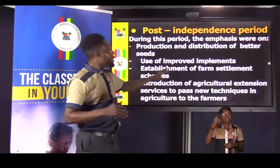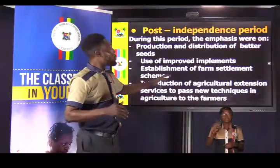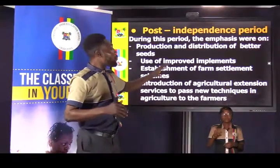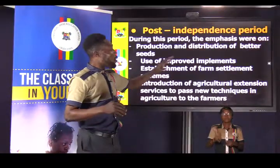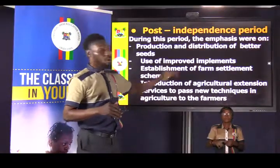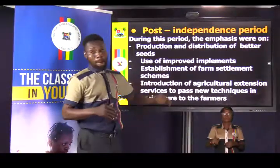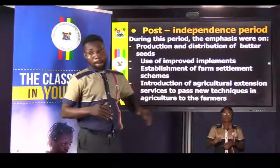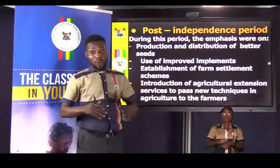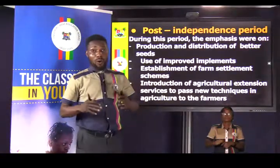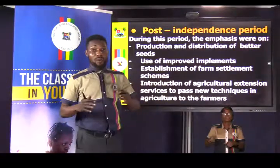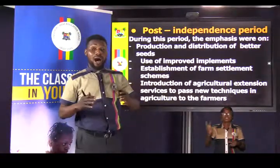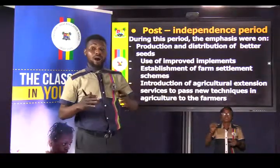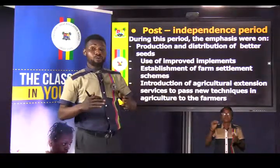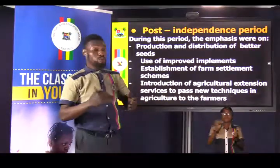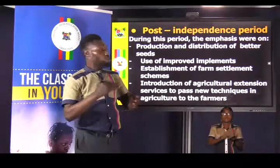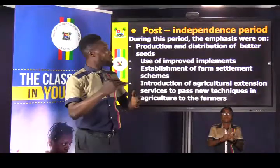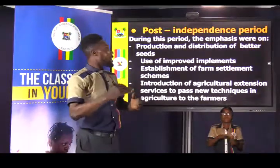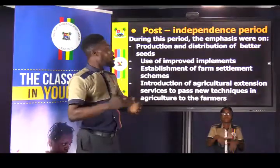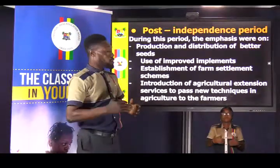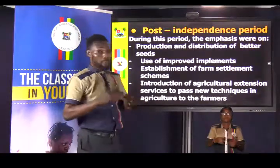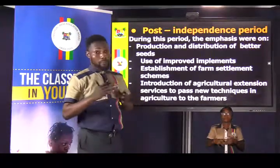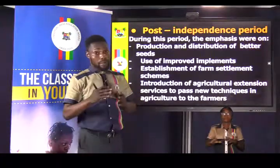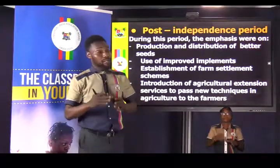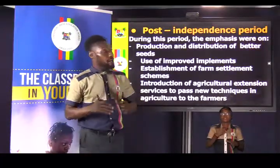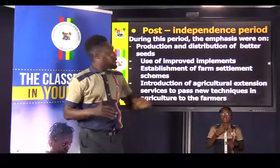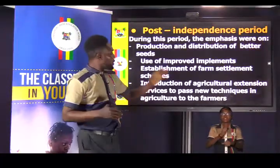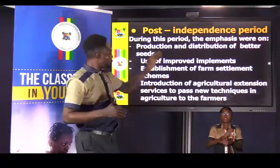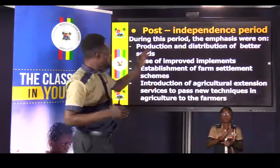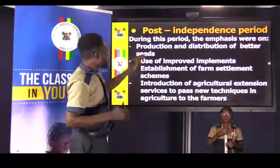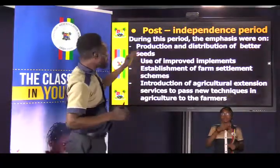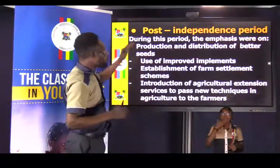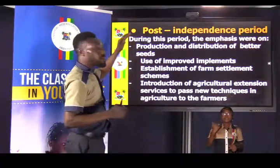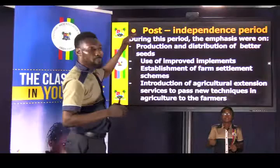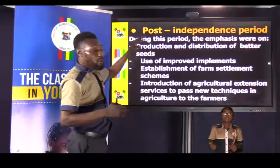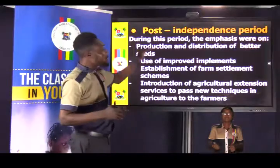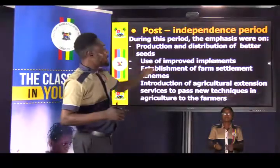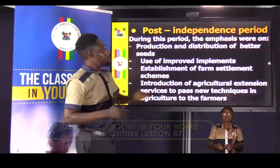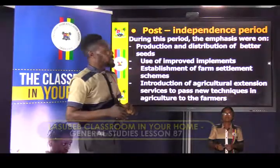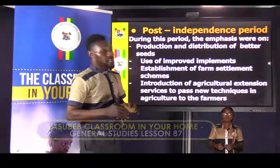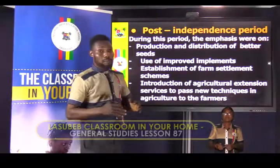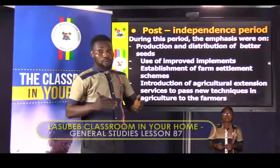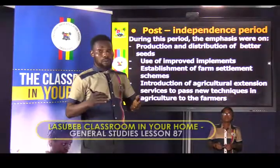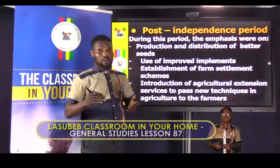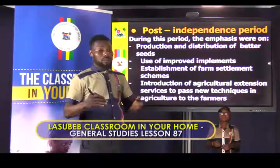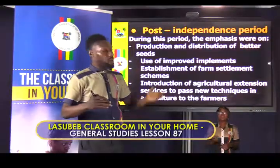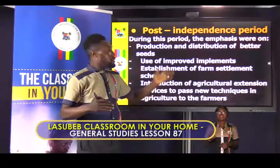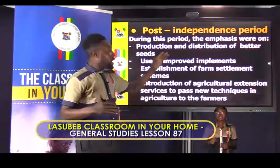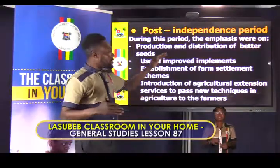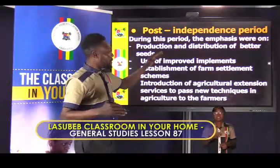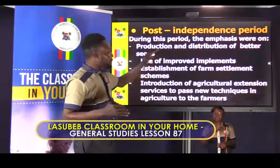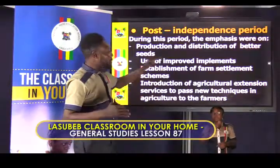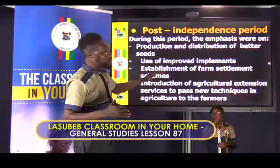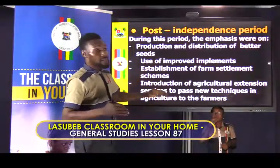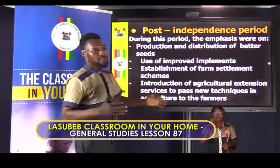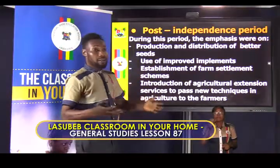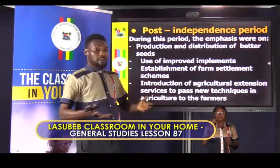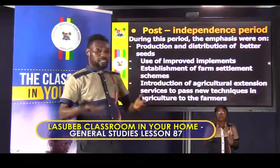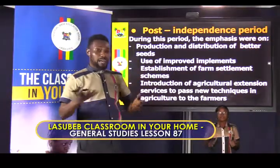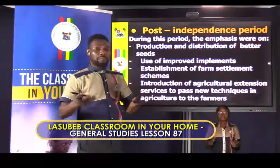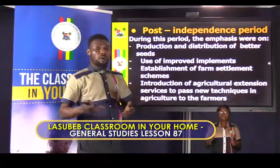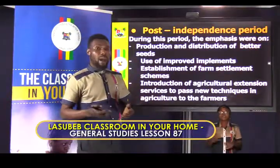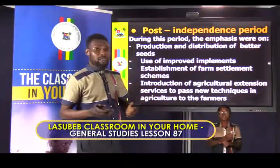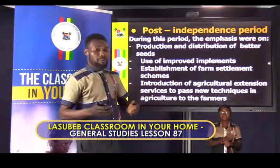to train them more on how to do their job better. So post-independence period, the